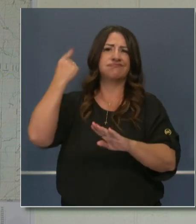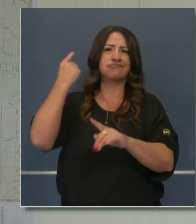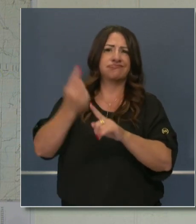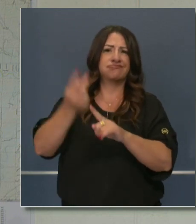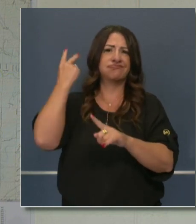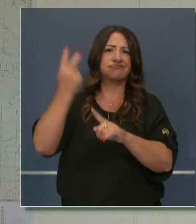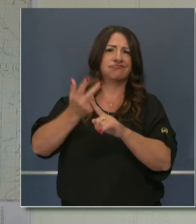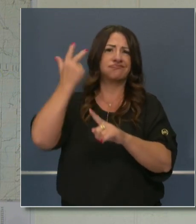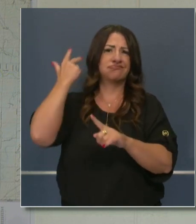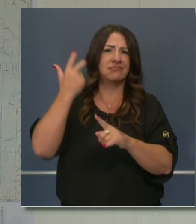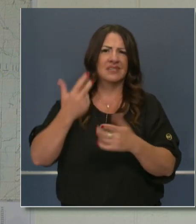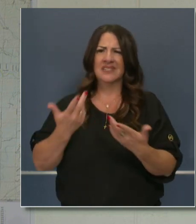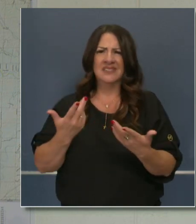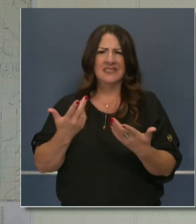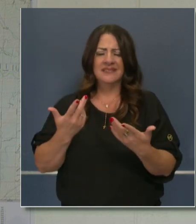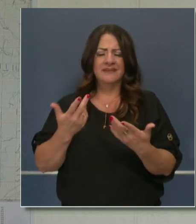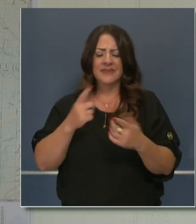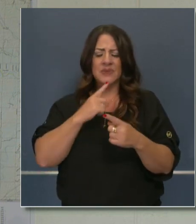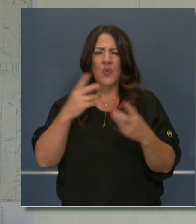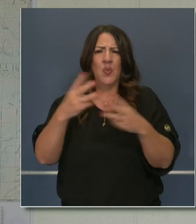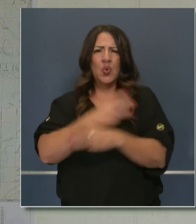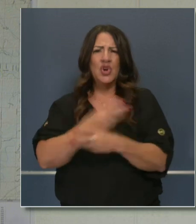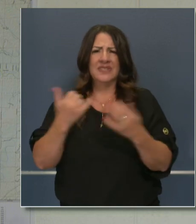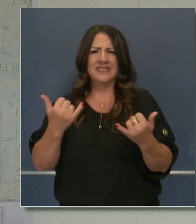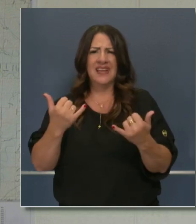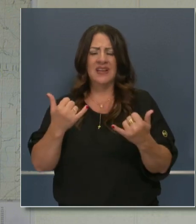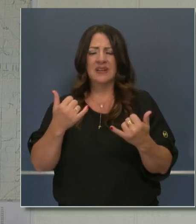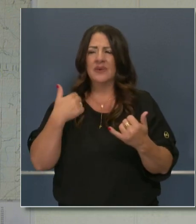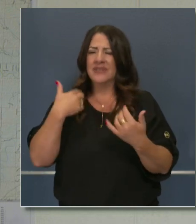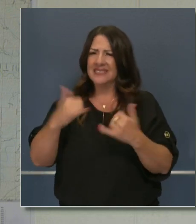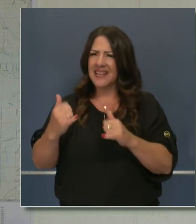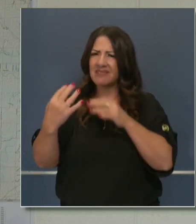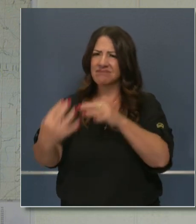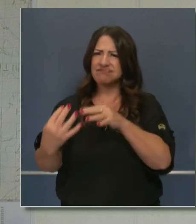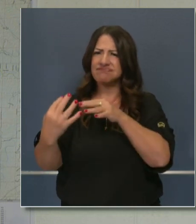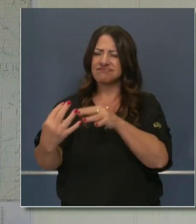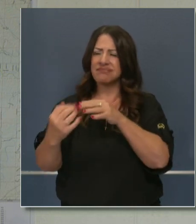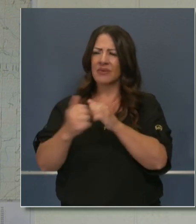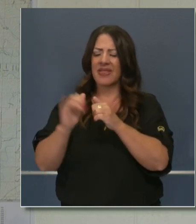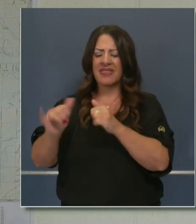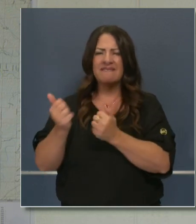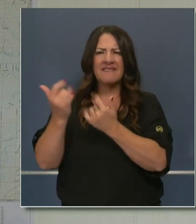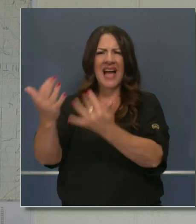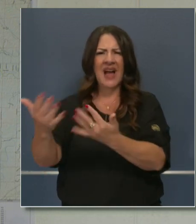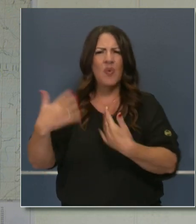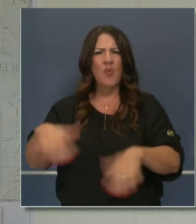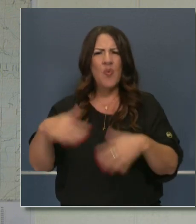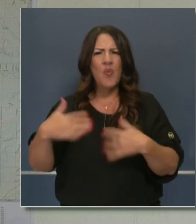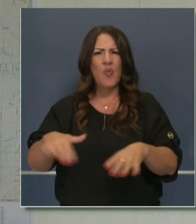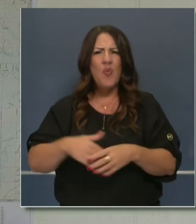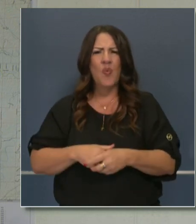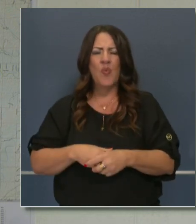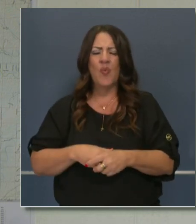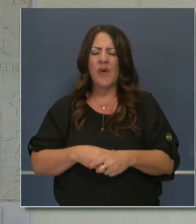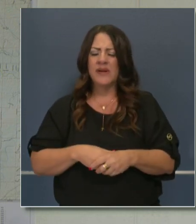doubles. And we're still in a firefight out there. The